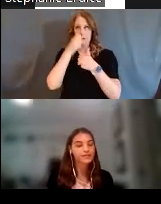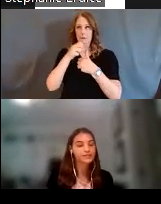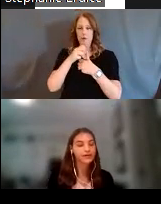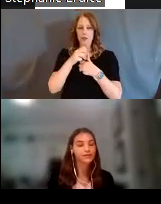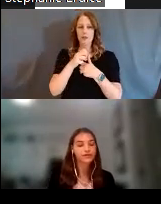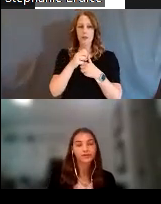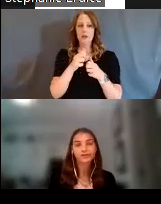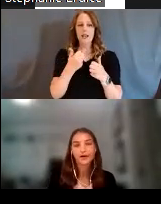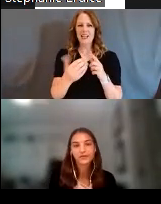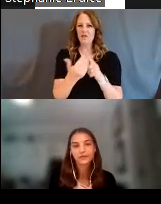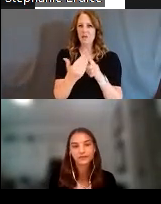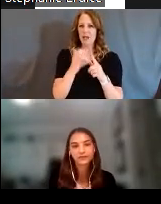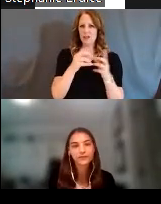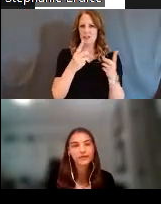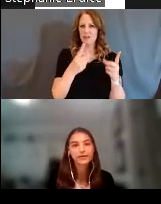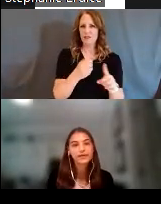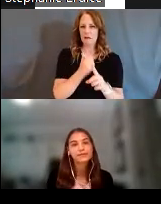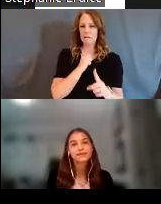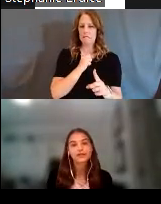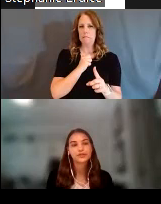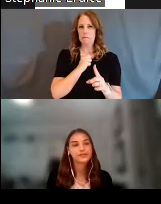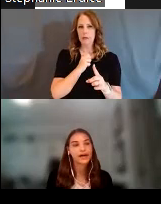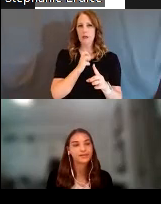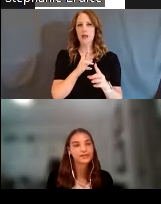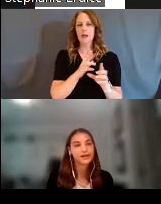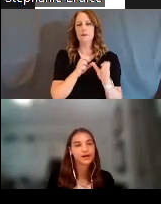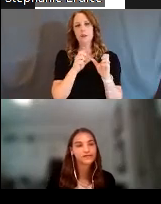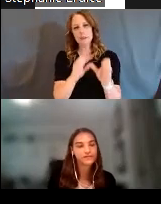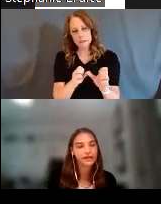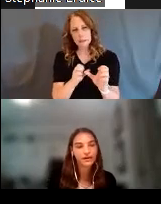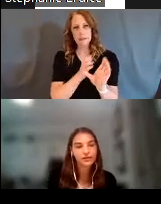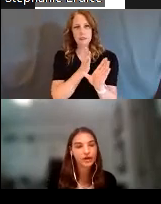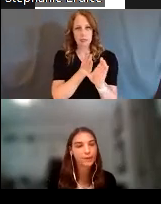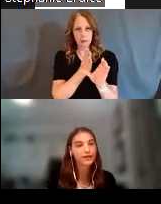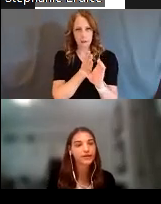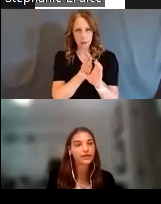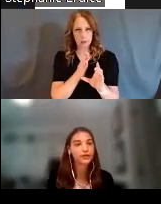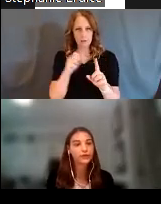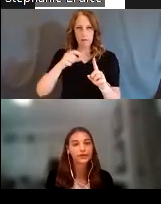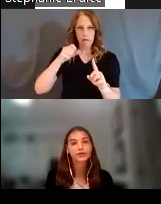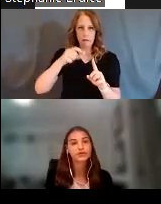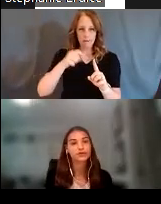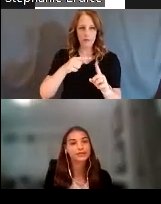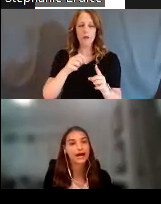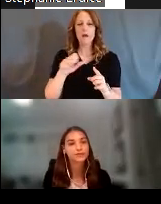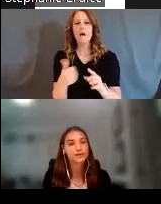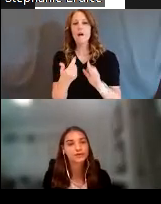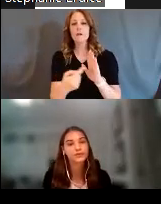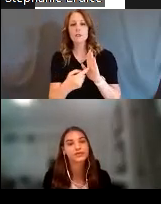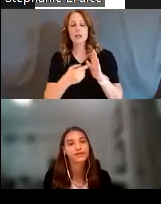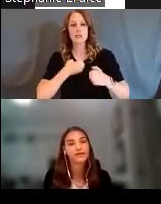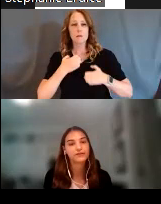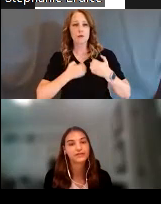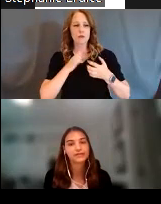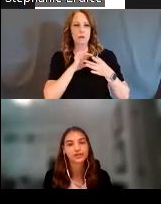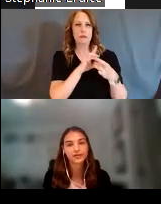and persistent psychological arousal. Some additional signs of vicarious trauma can include emotional attachment